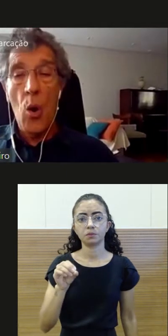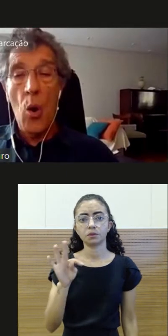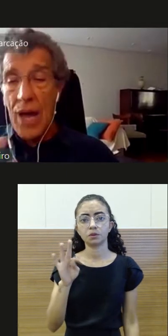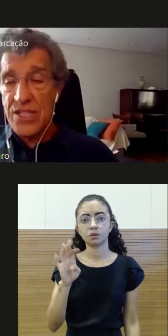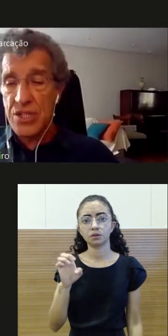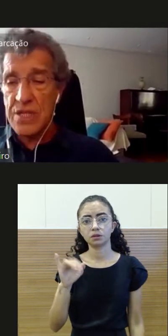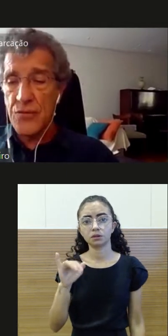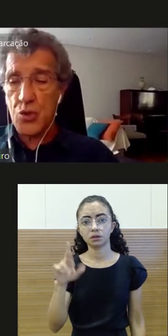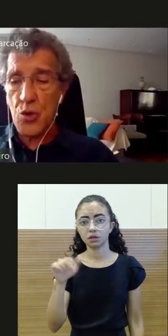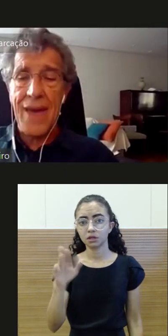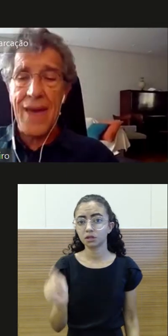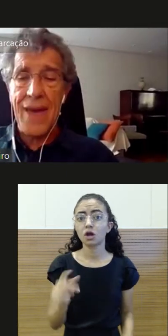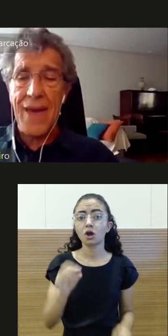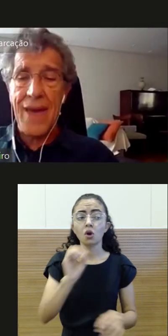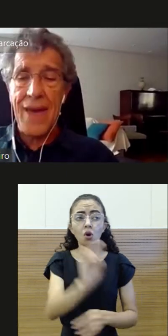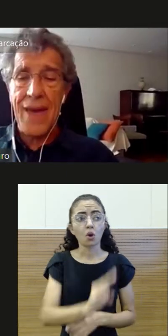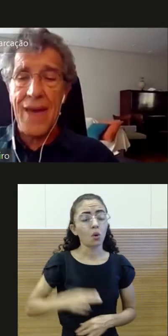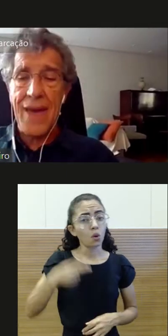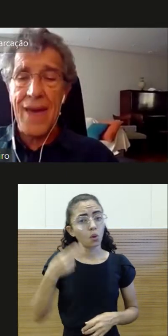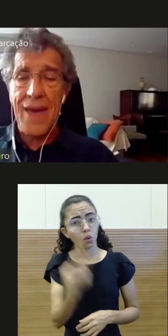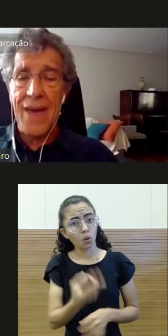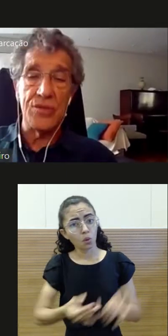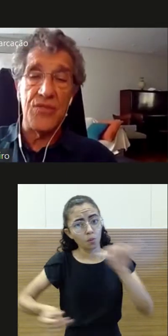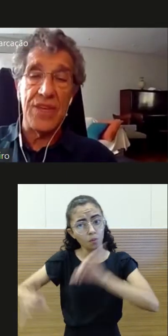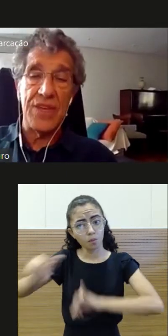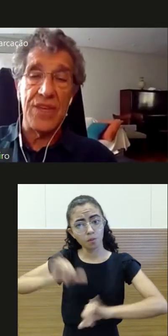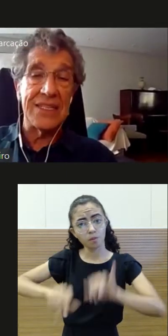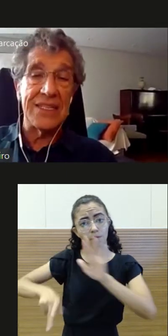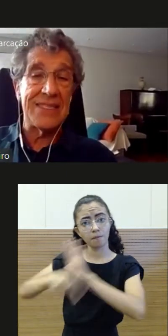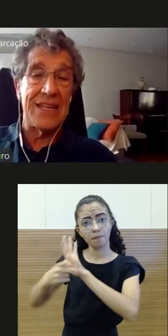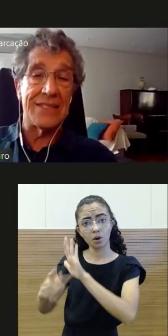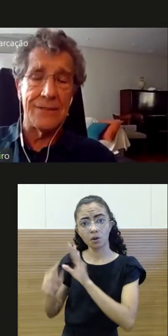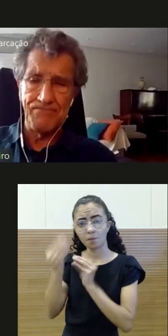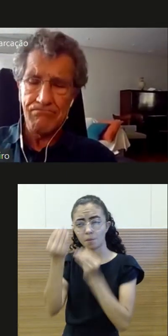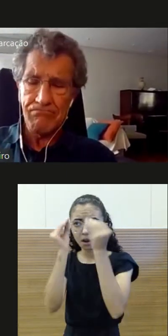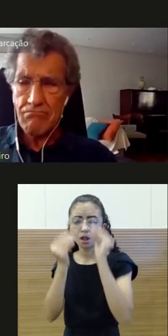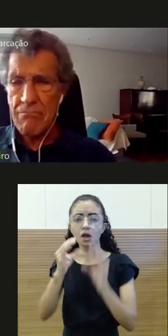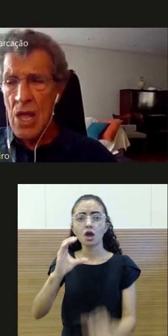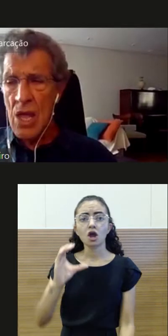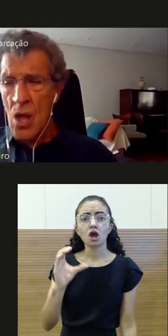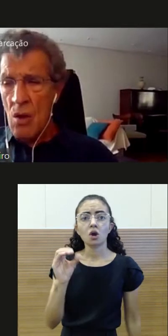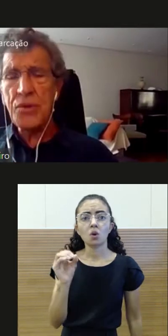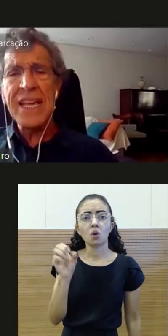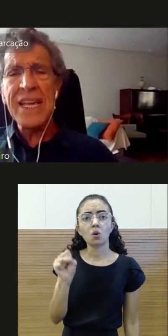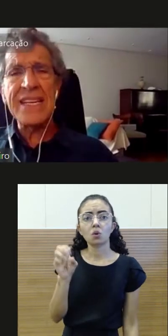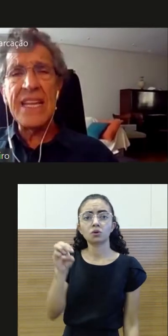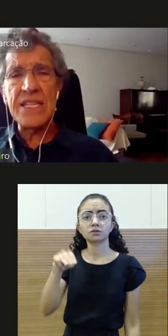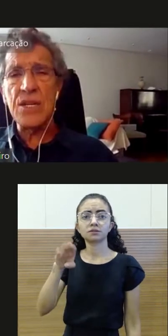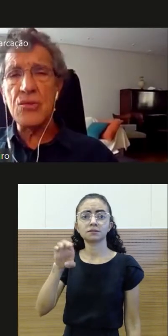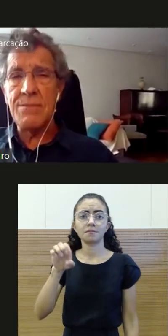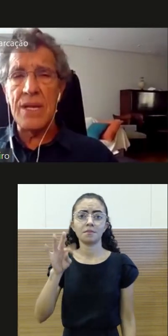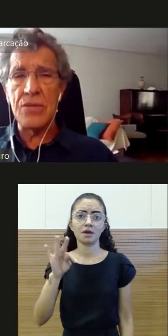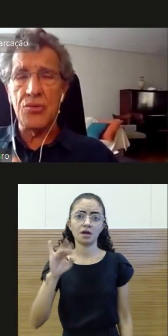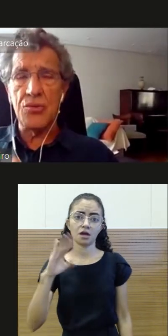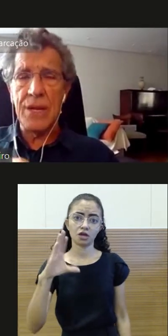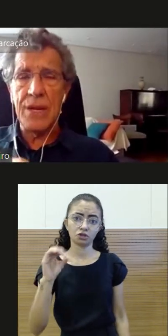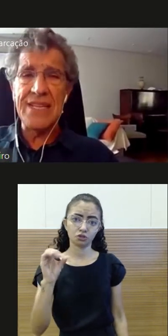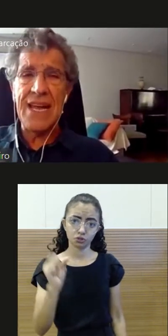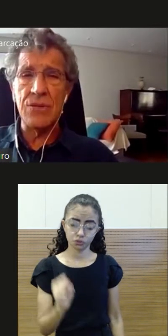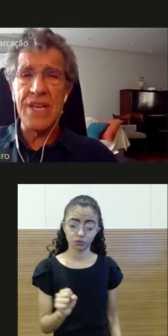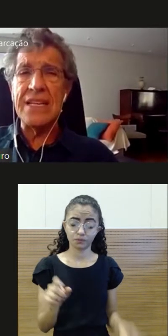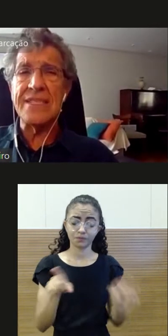isolates, gluten, casein, whey protein, or cosmetic additives, flavor enhancers, emulsifiers, so on and so